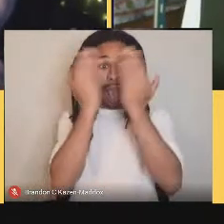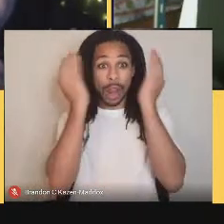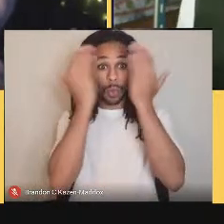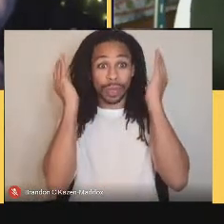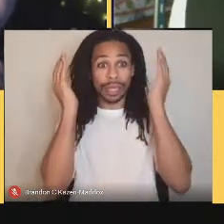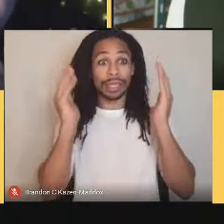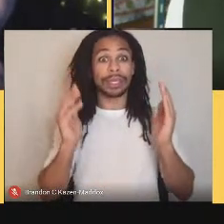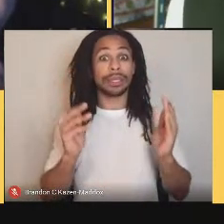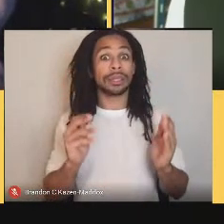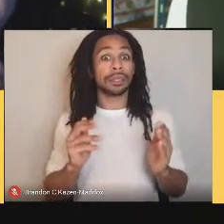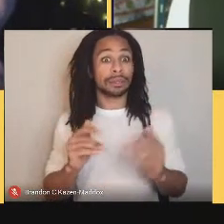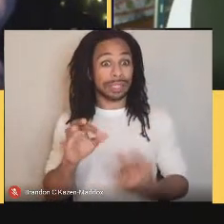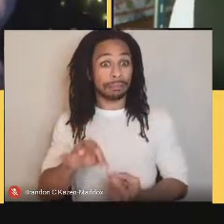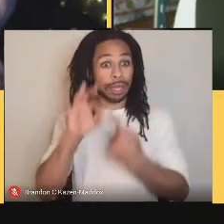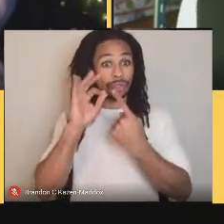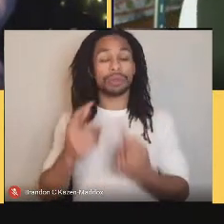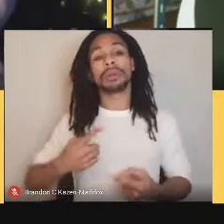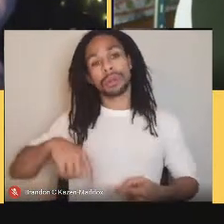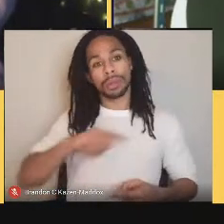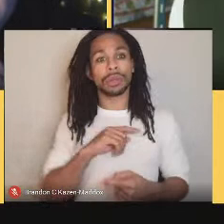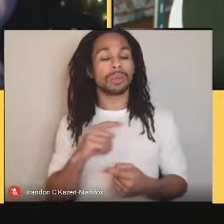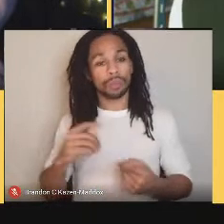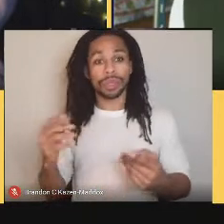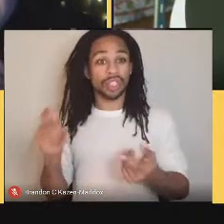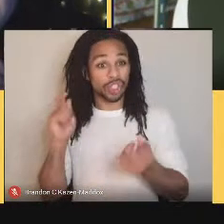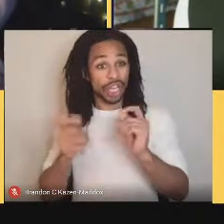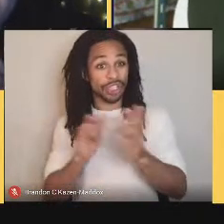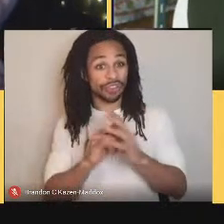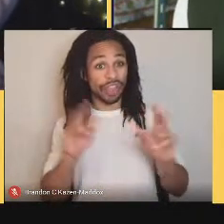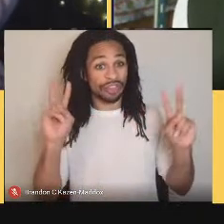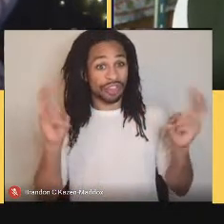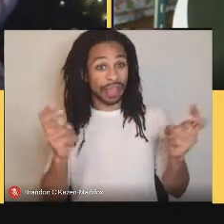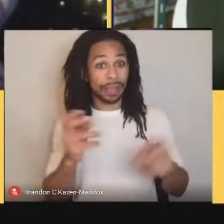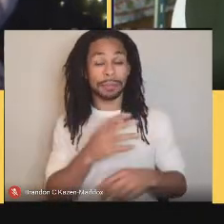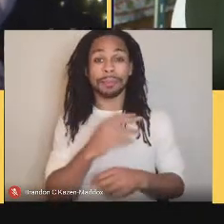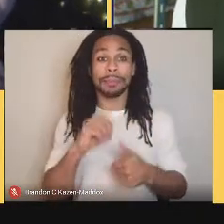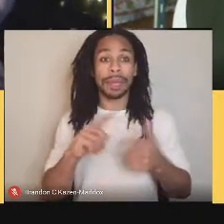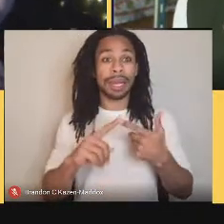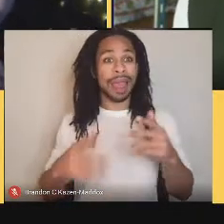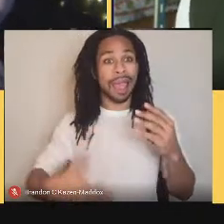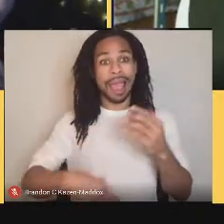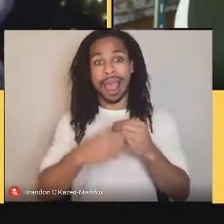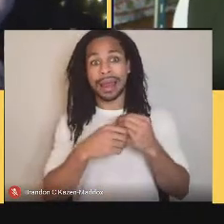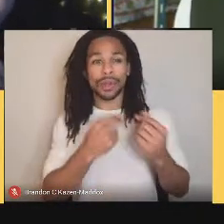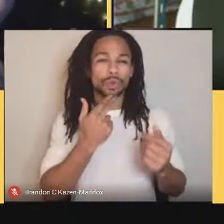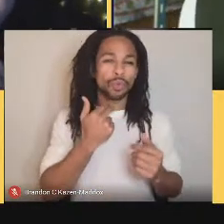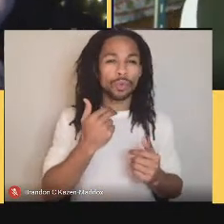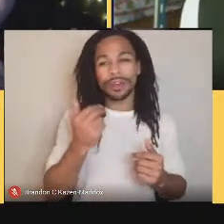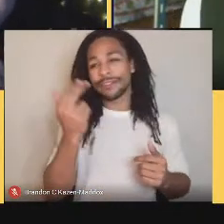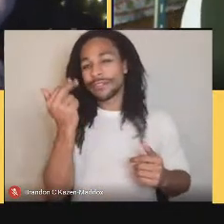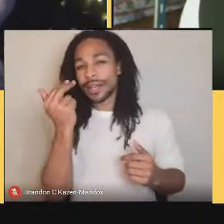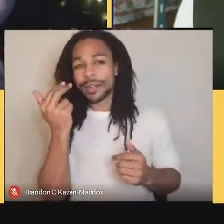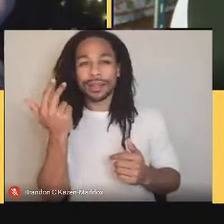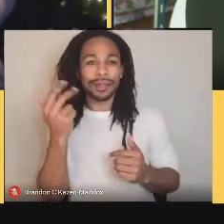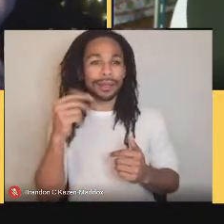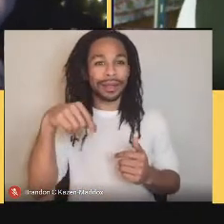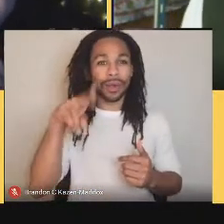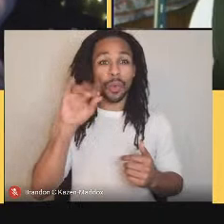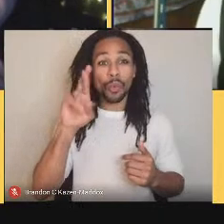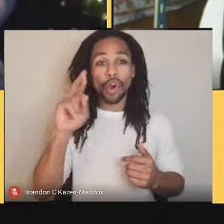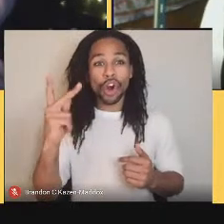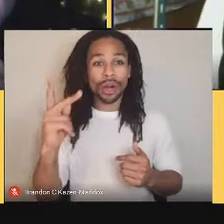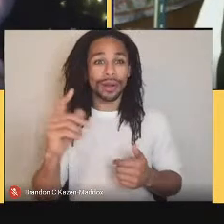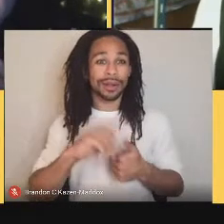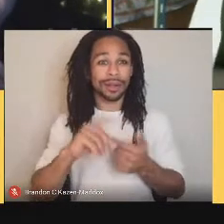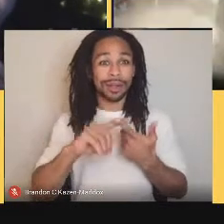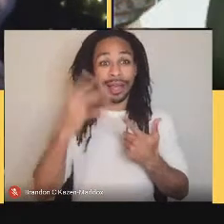just changed the instrumentation quite a bit and added all these cool little funny, like, you know, little quirks and sound effects